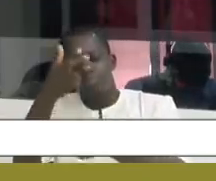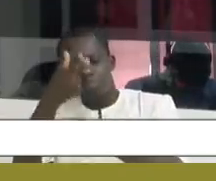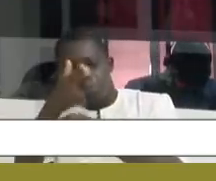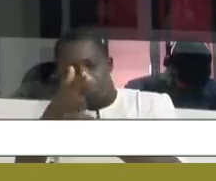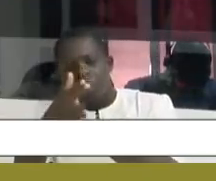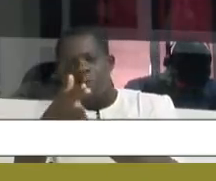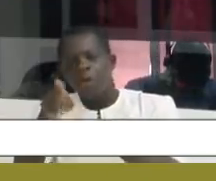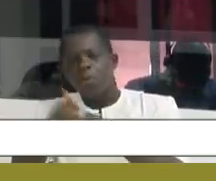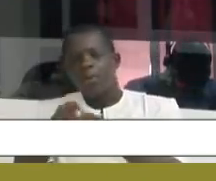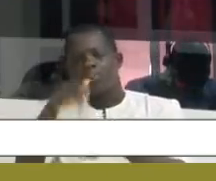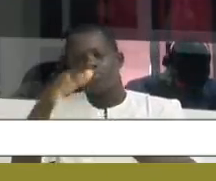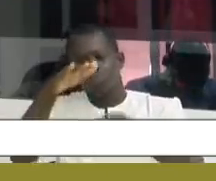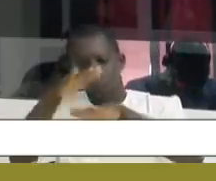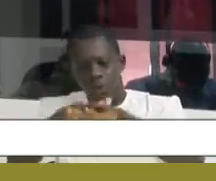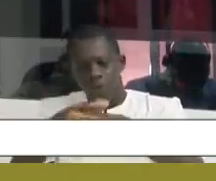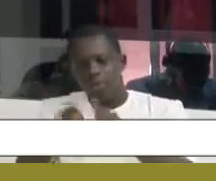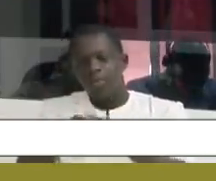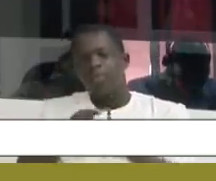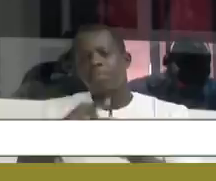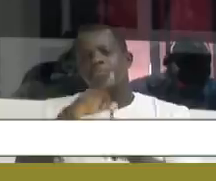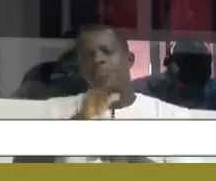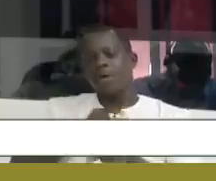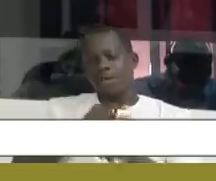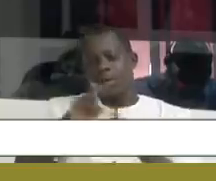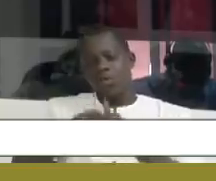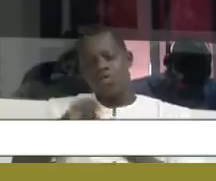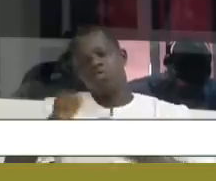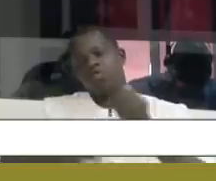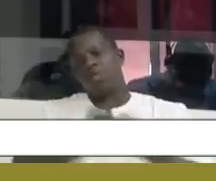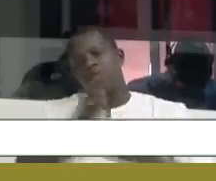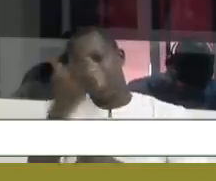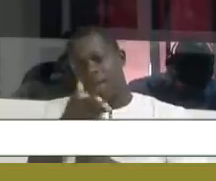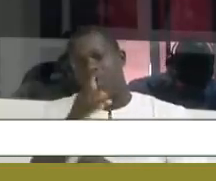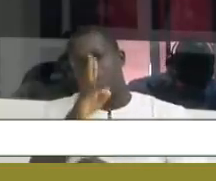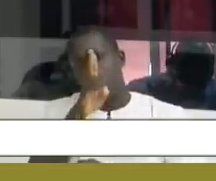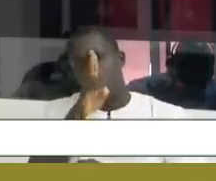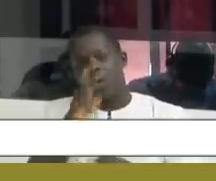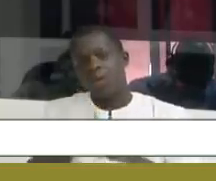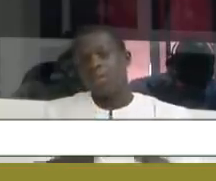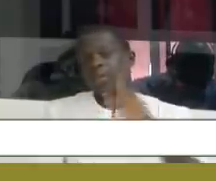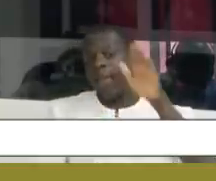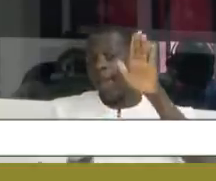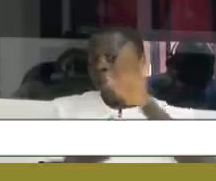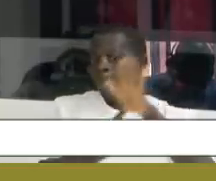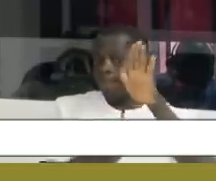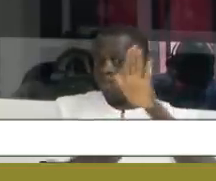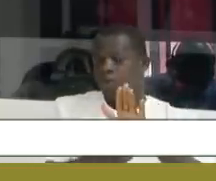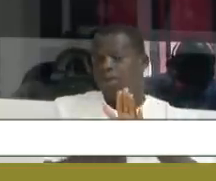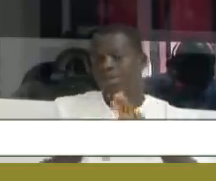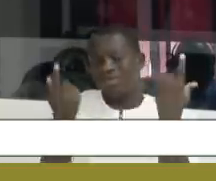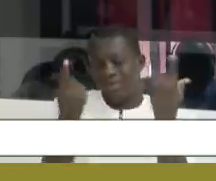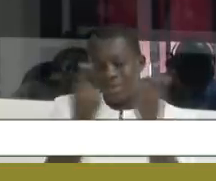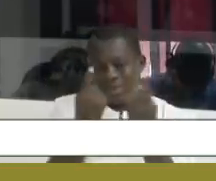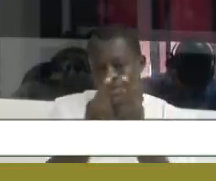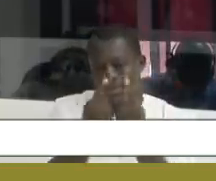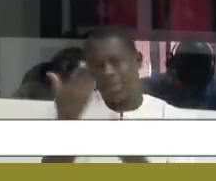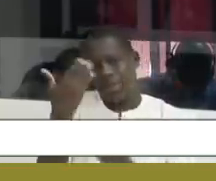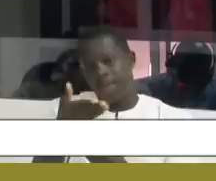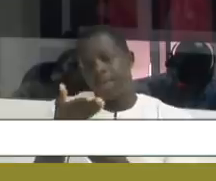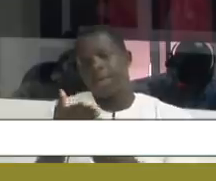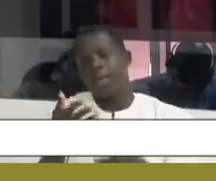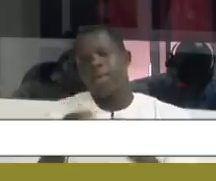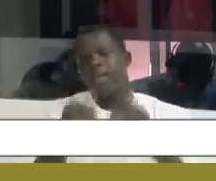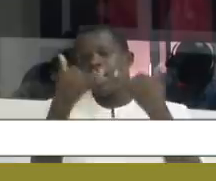that shot the victim? That is the material issue here.